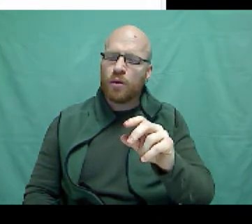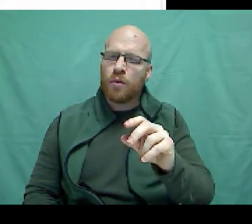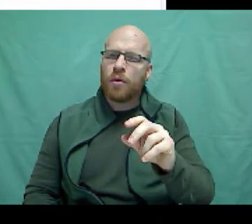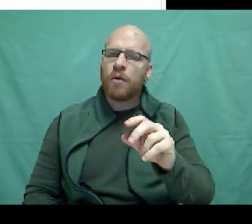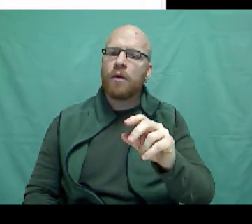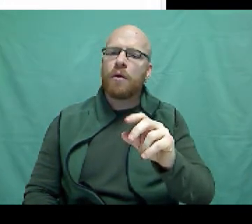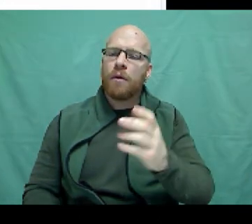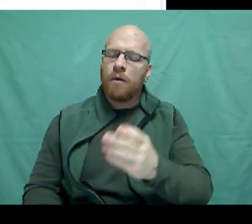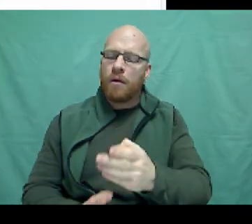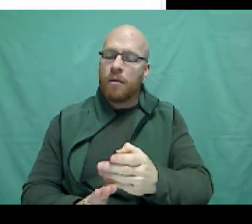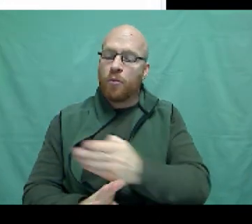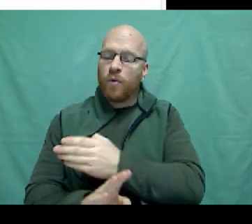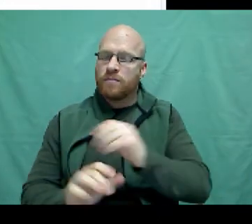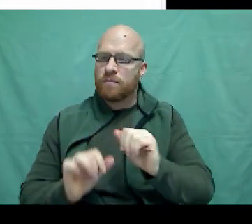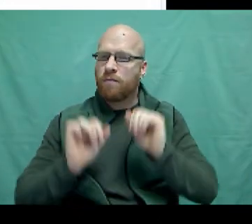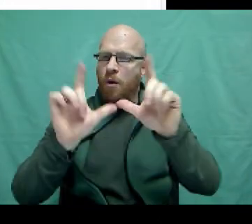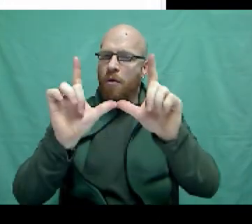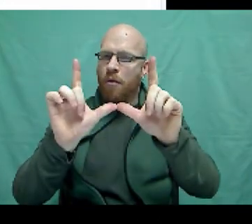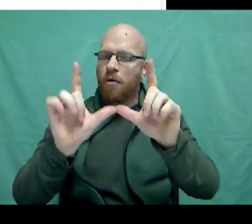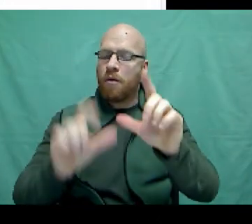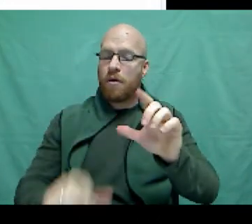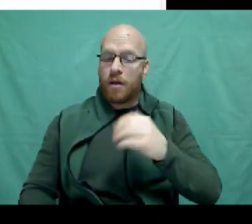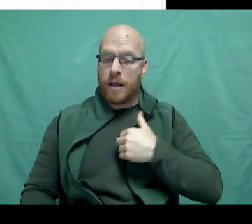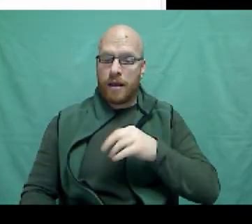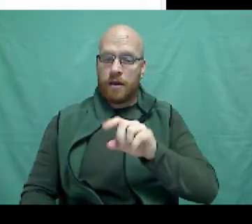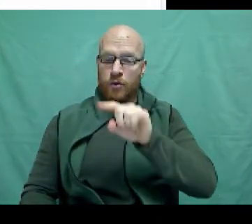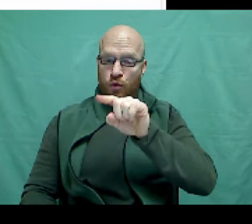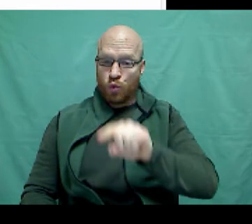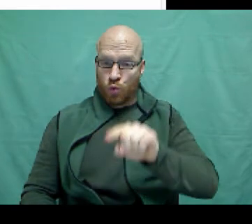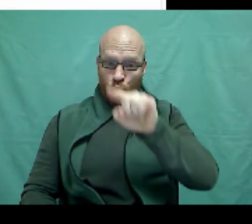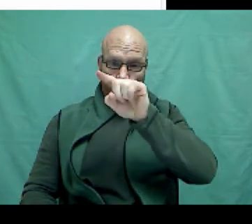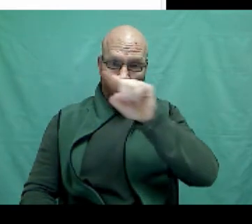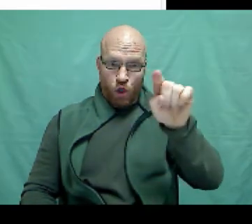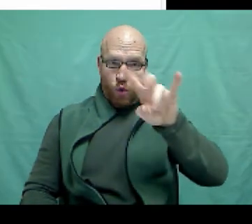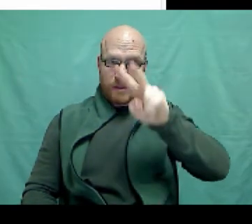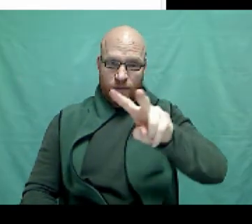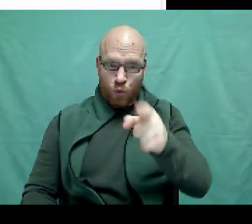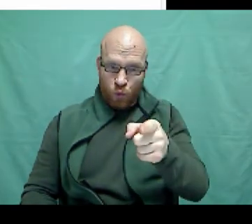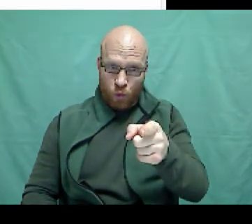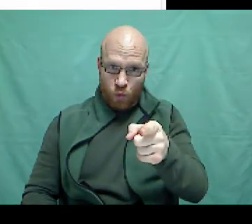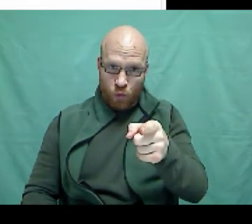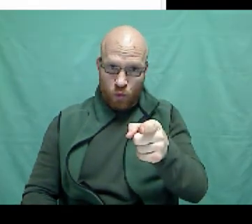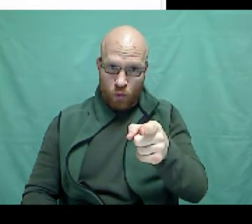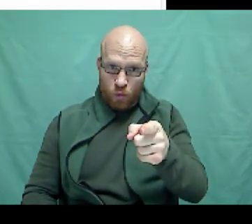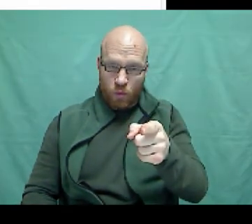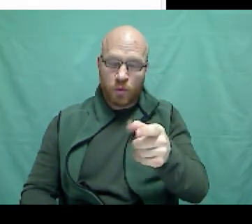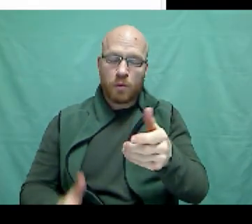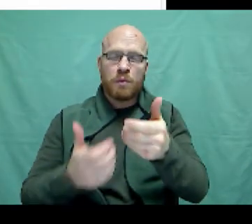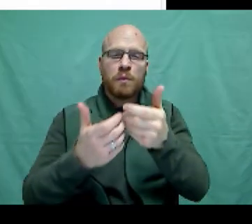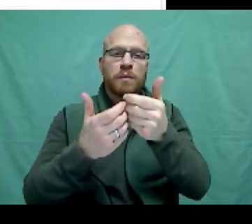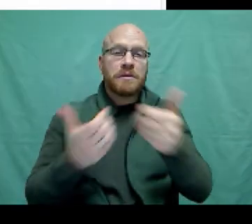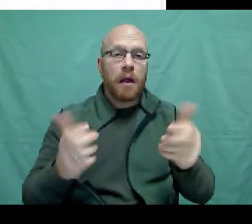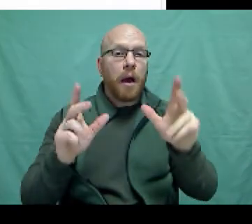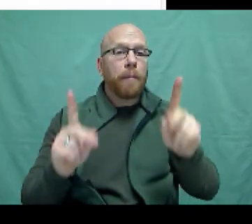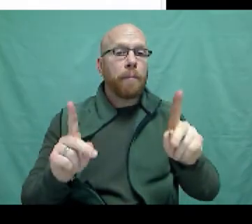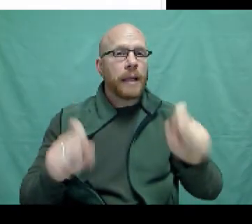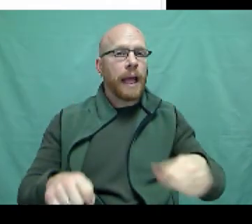k. Now, 72, now, in previous vlogs with that one, we had the square root of 72, and we broke it down.